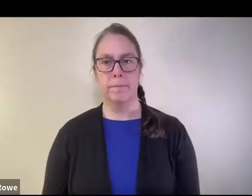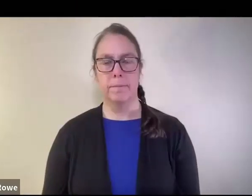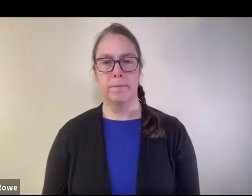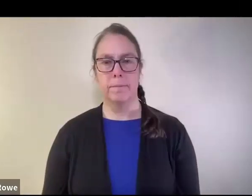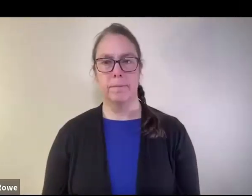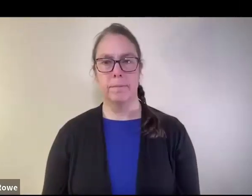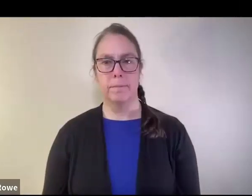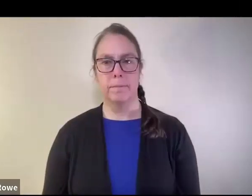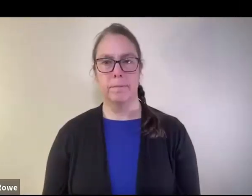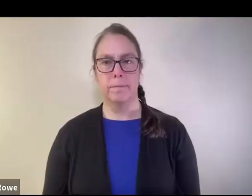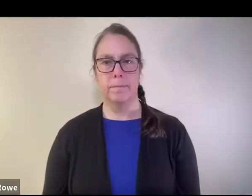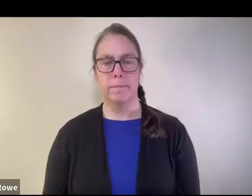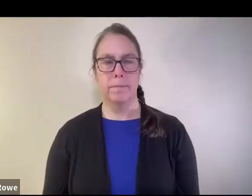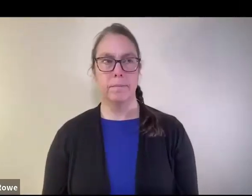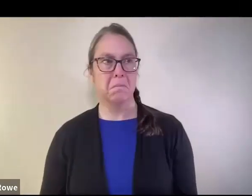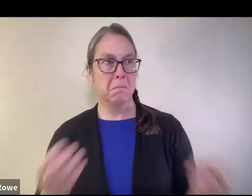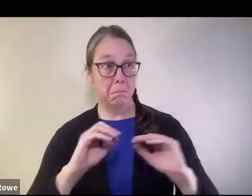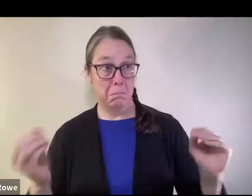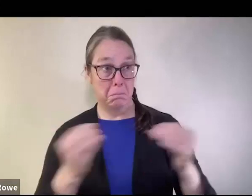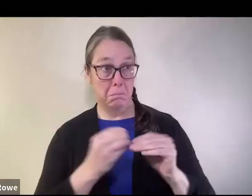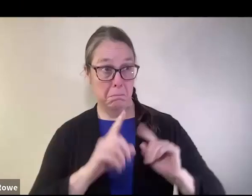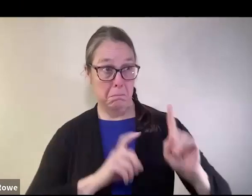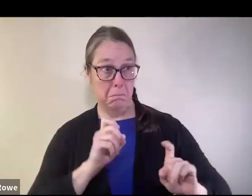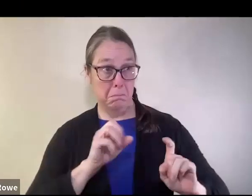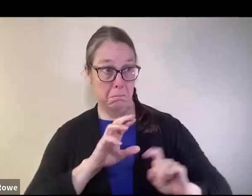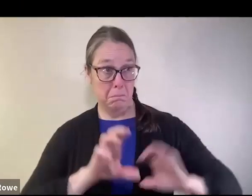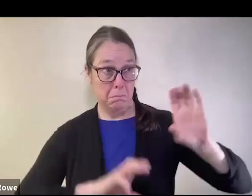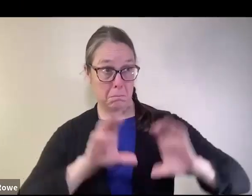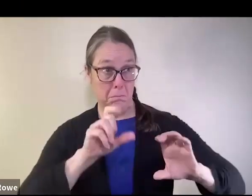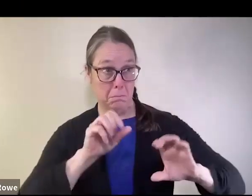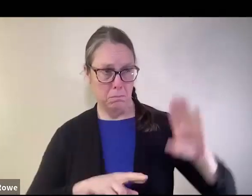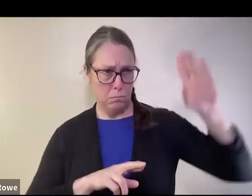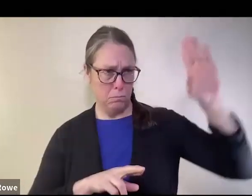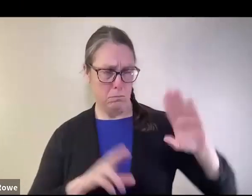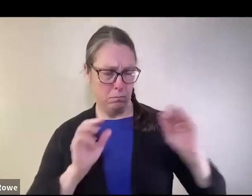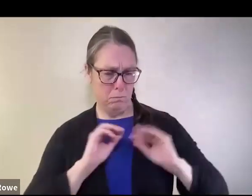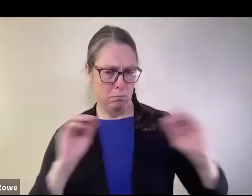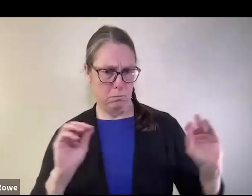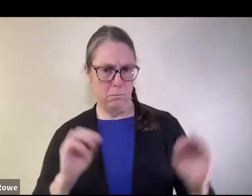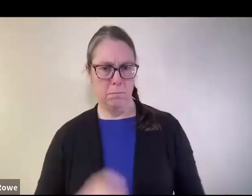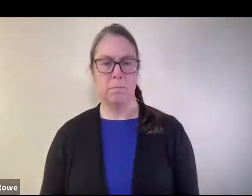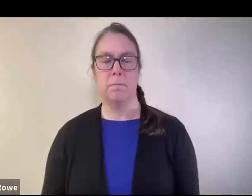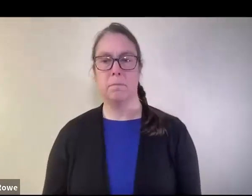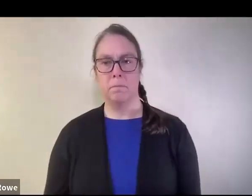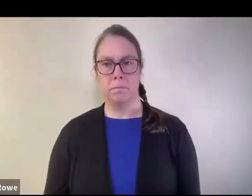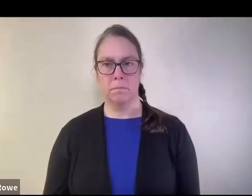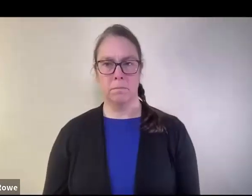We don't have any. There are no more questions or chats or hands raised. April. Thank